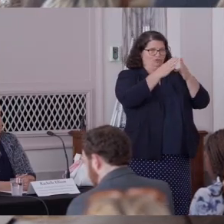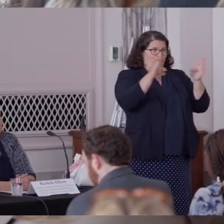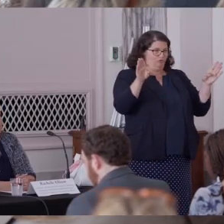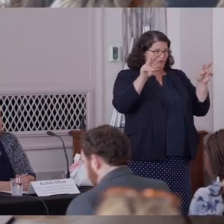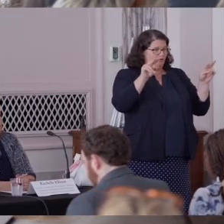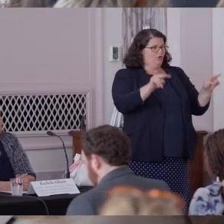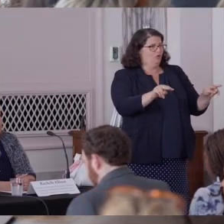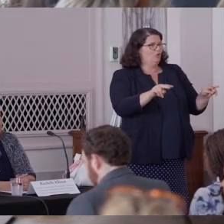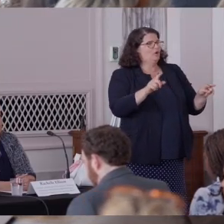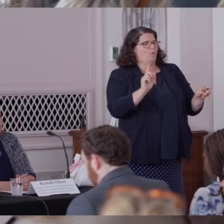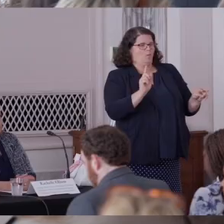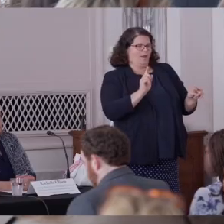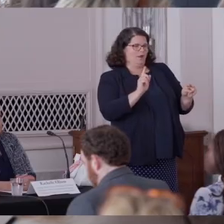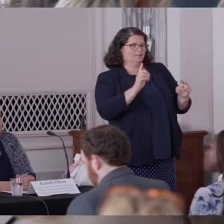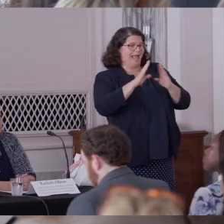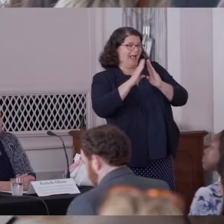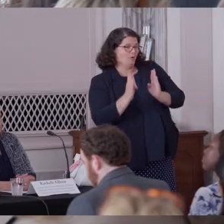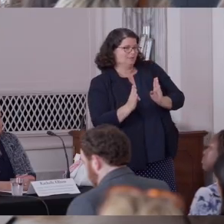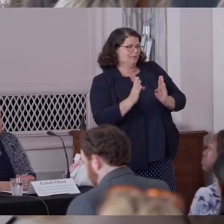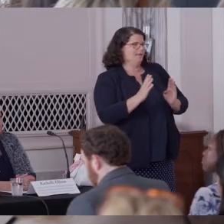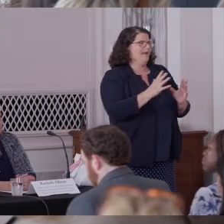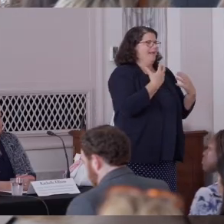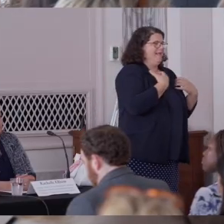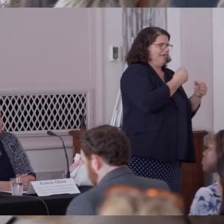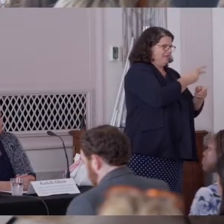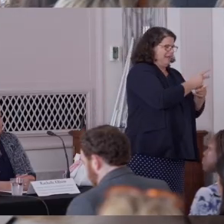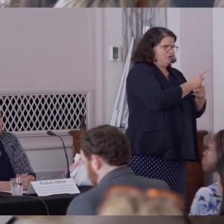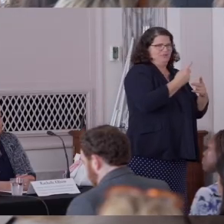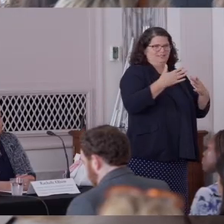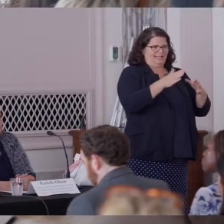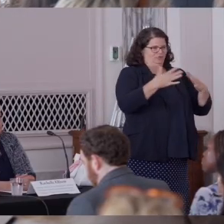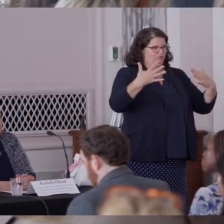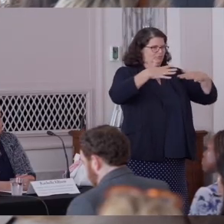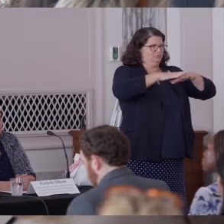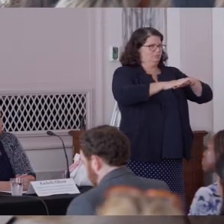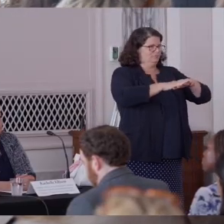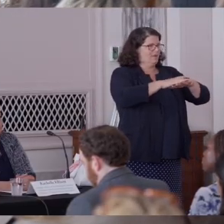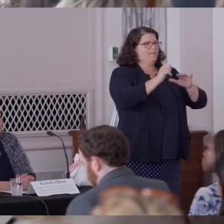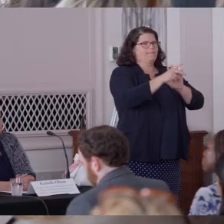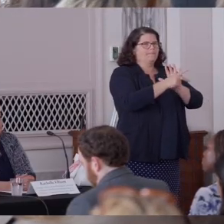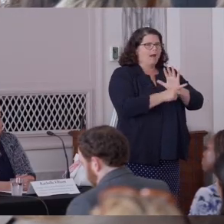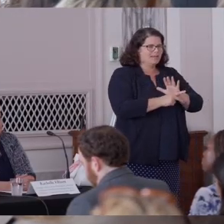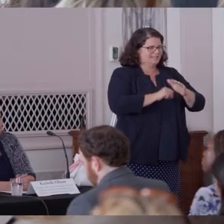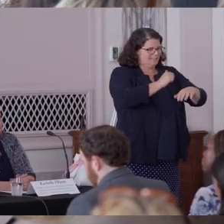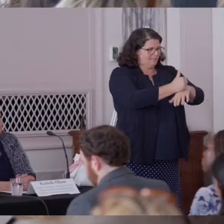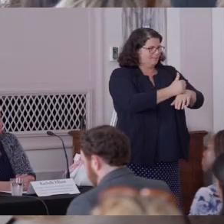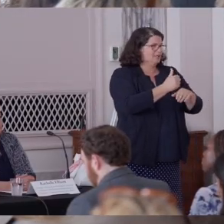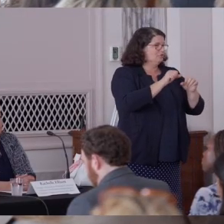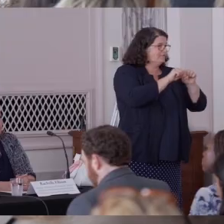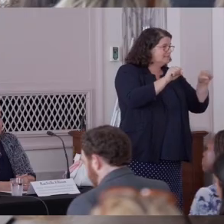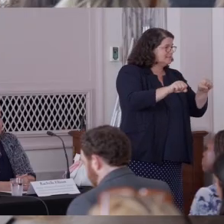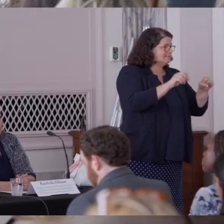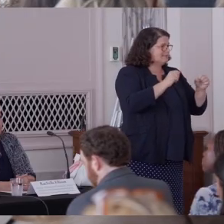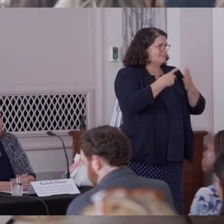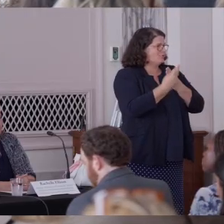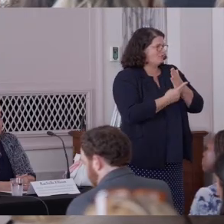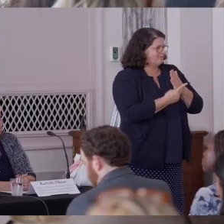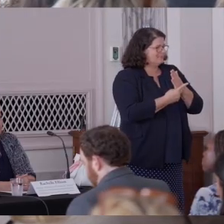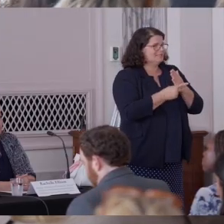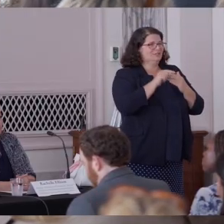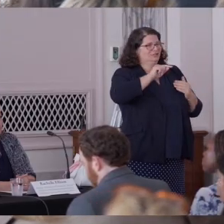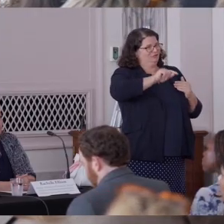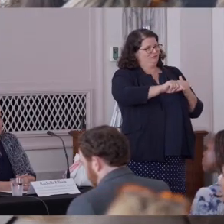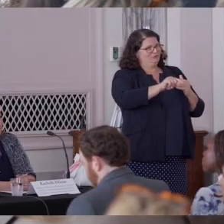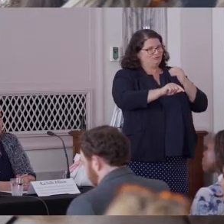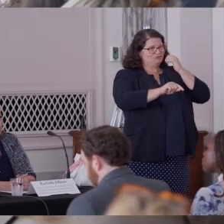of the housing and healthcare sectors in financing, policy, and implementation of systems and programs. She is or has